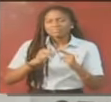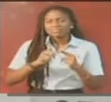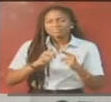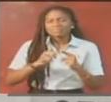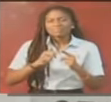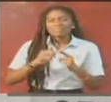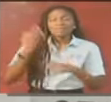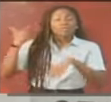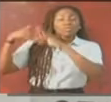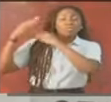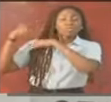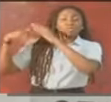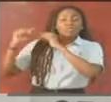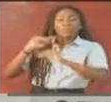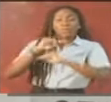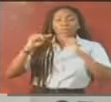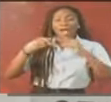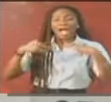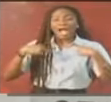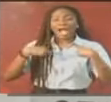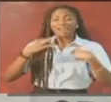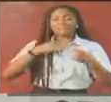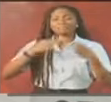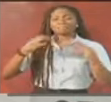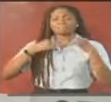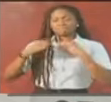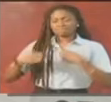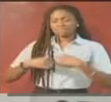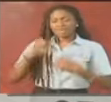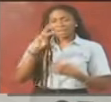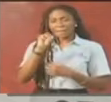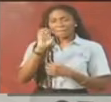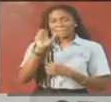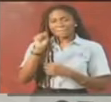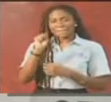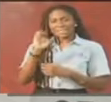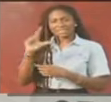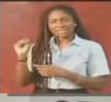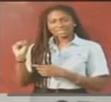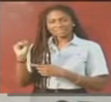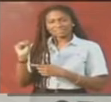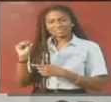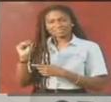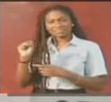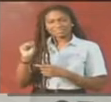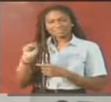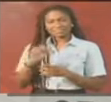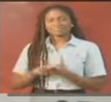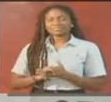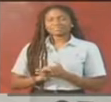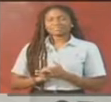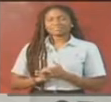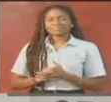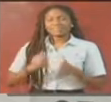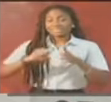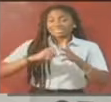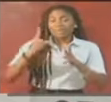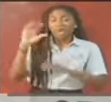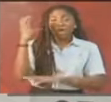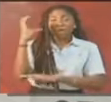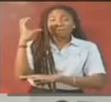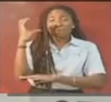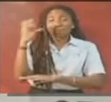of measles in the Americas, which took place between Venezuela and Colombia in 2002. To prevent future